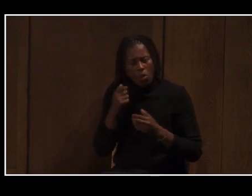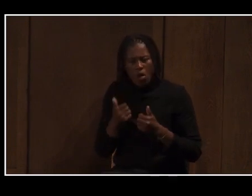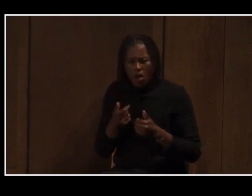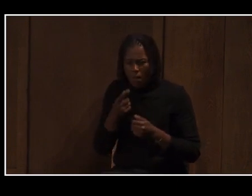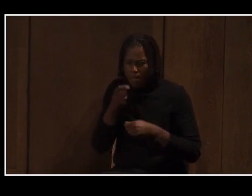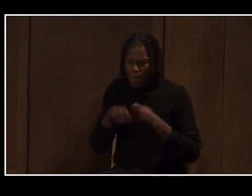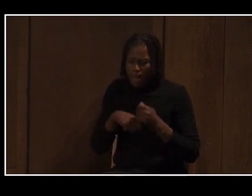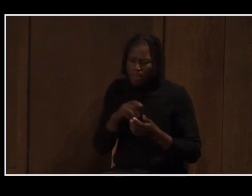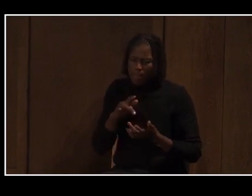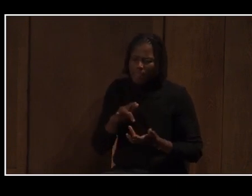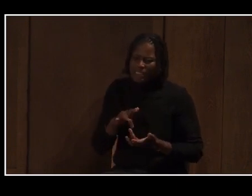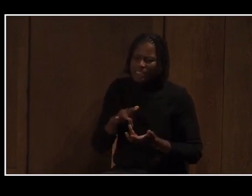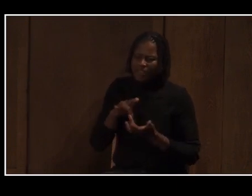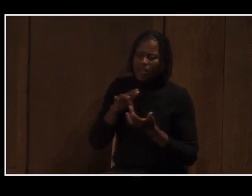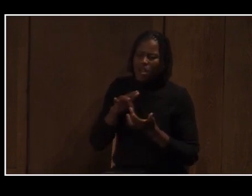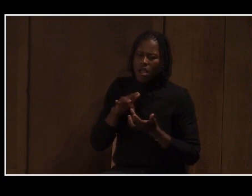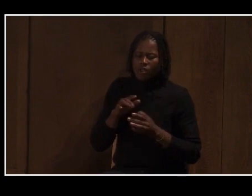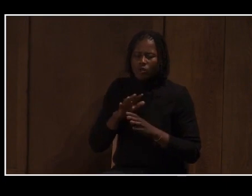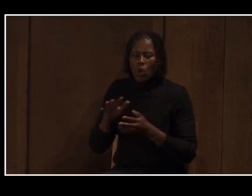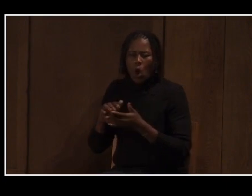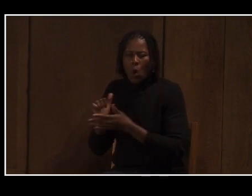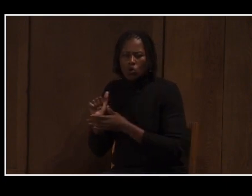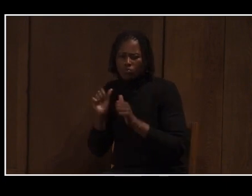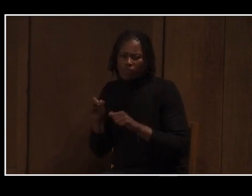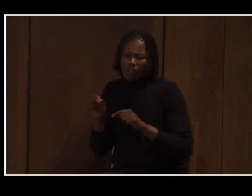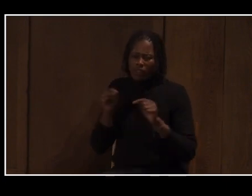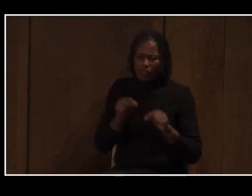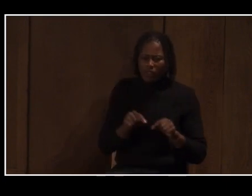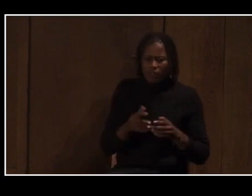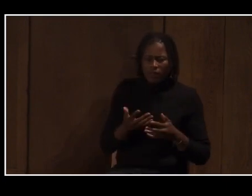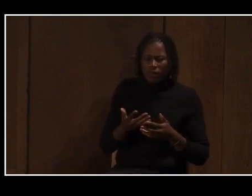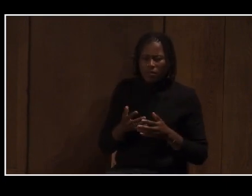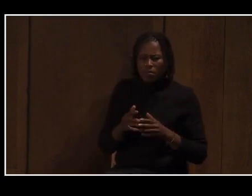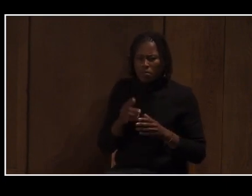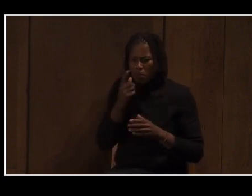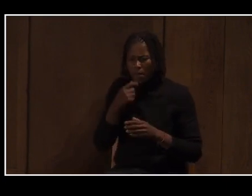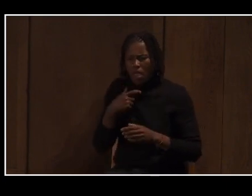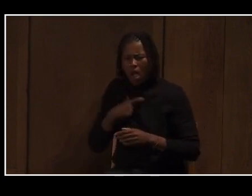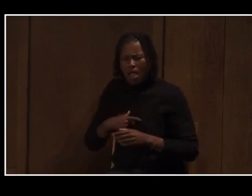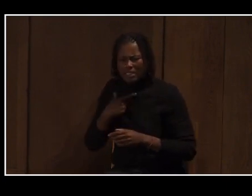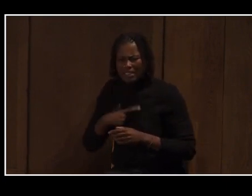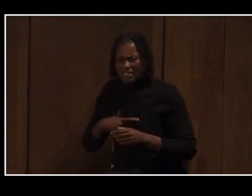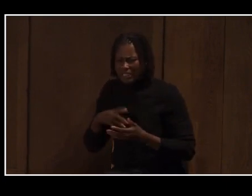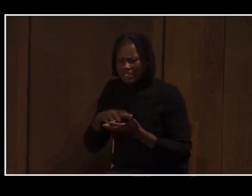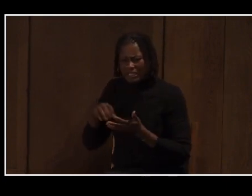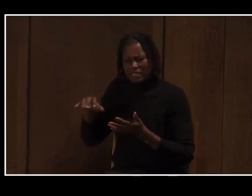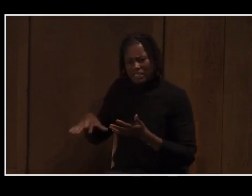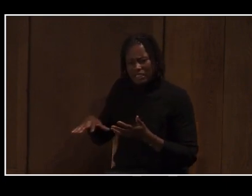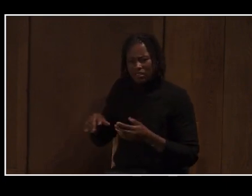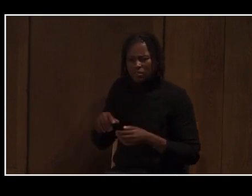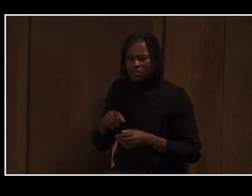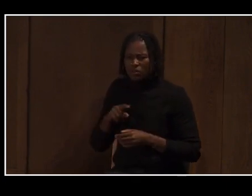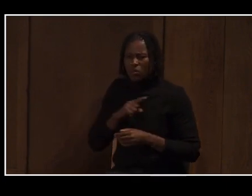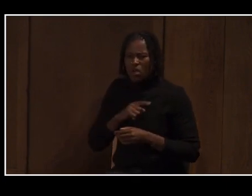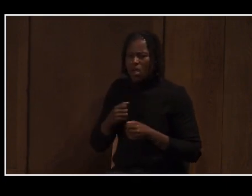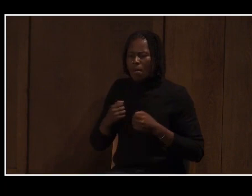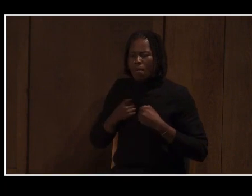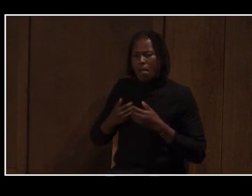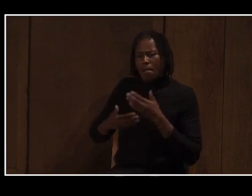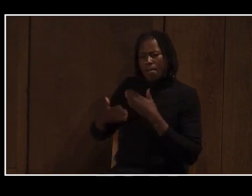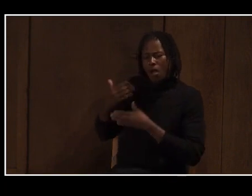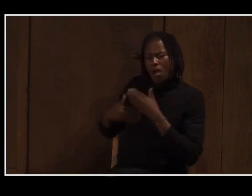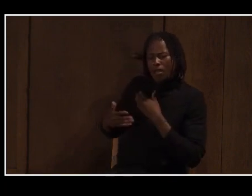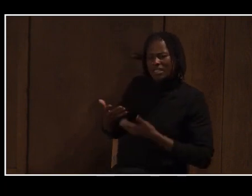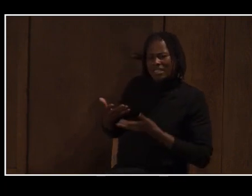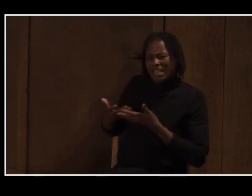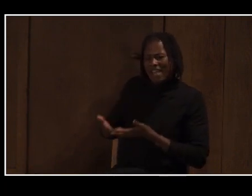of formalistic forms and formulations, a place in which identity no longer functions because my past is heavy. It's too much of a